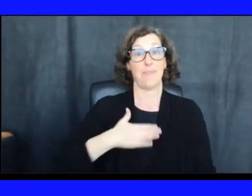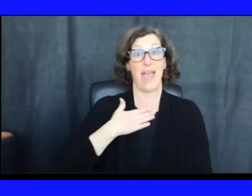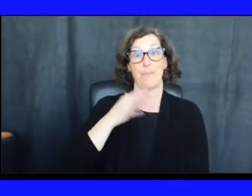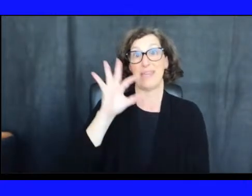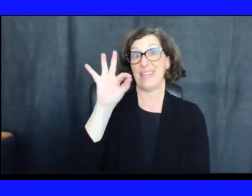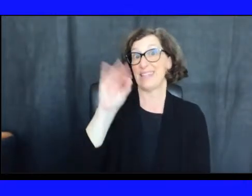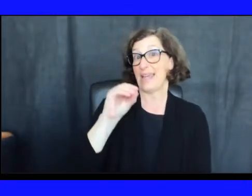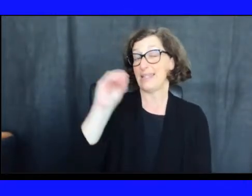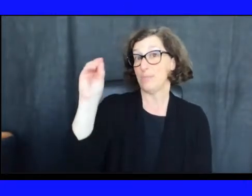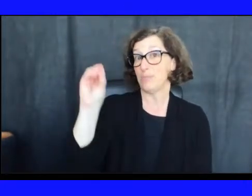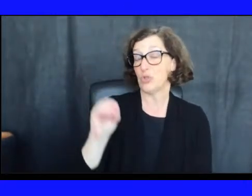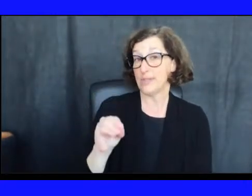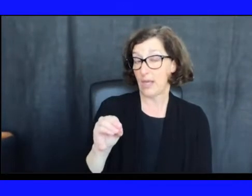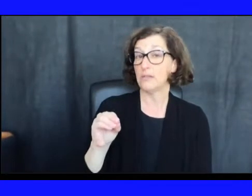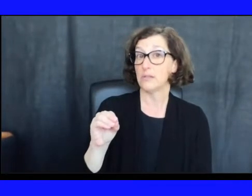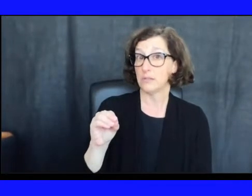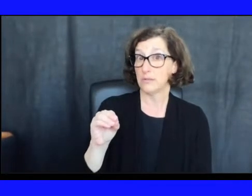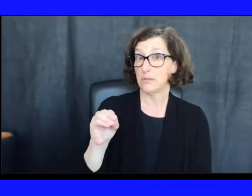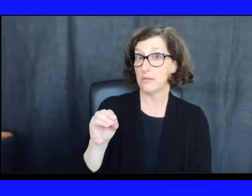funding?